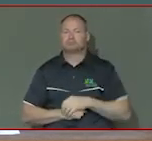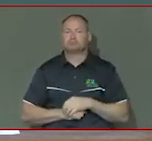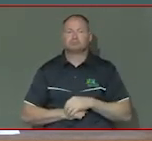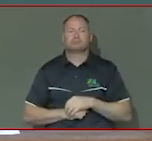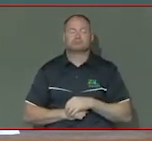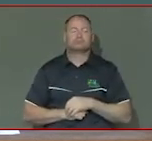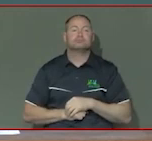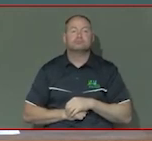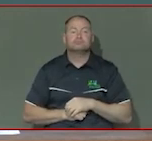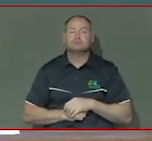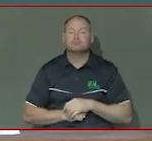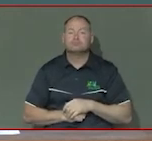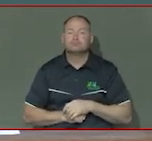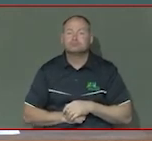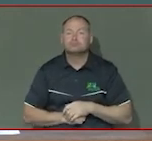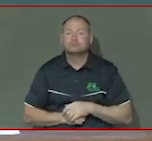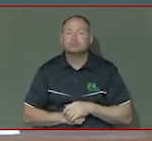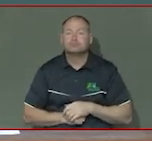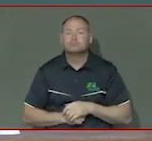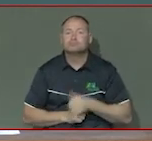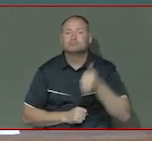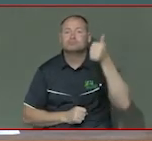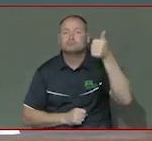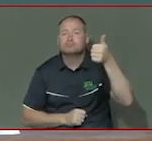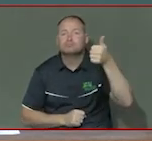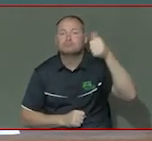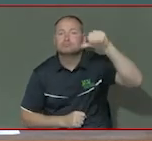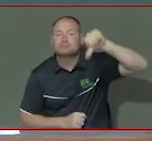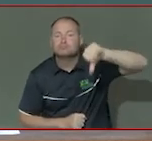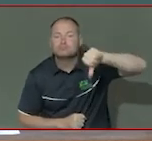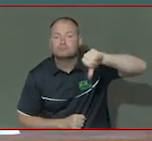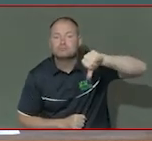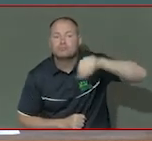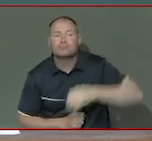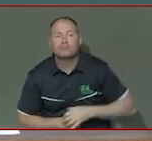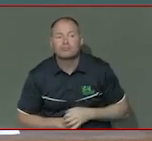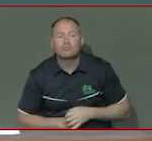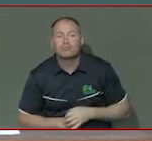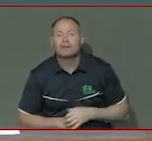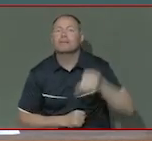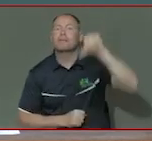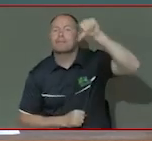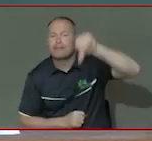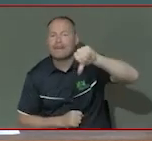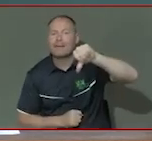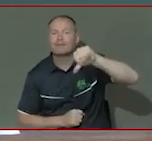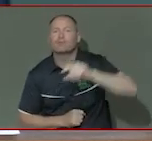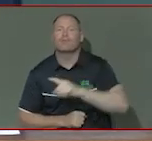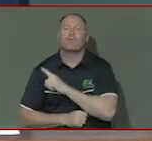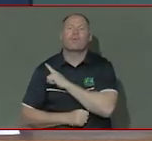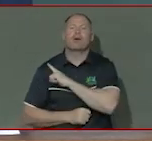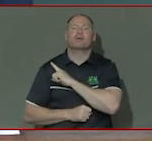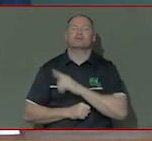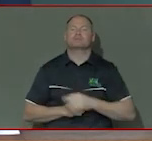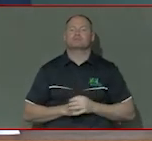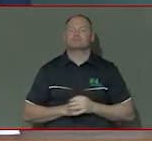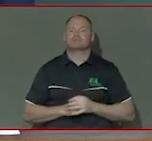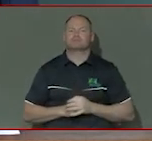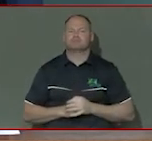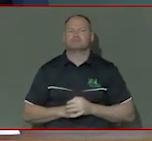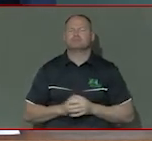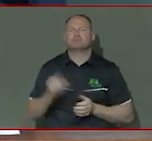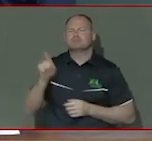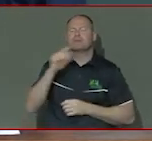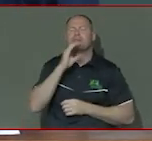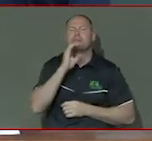Somebody? Good or bad? Bad, all right. Why? What does this actually